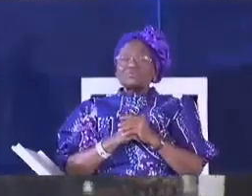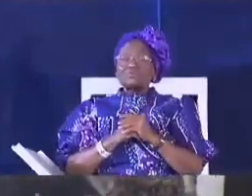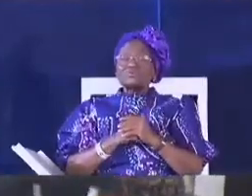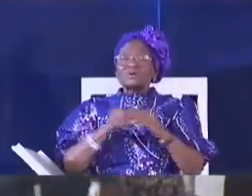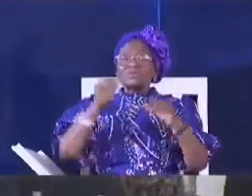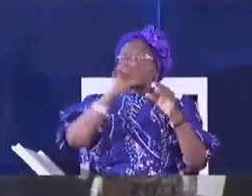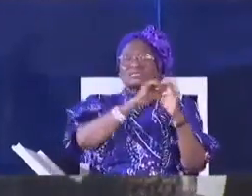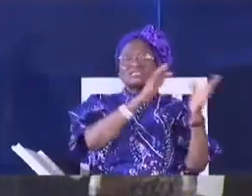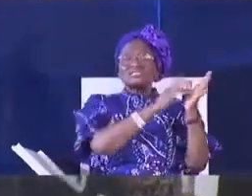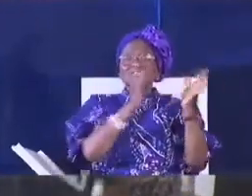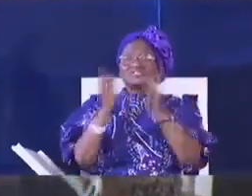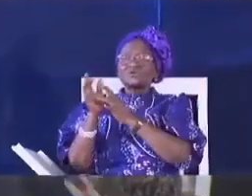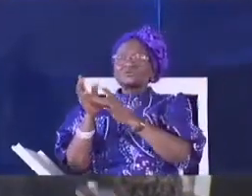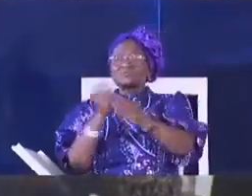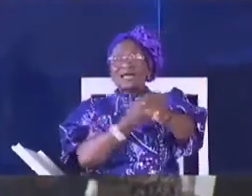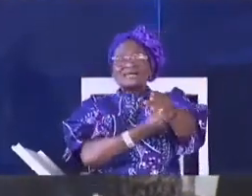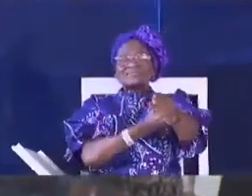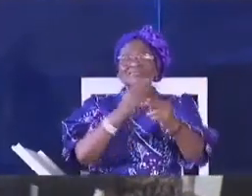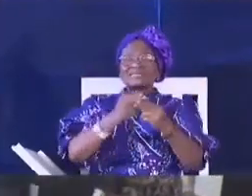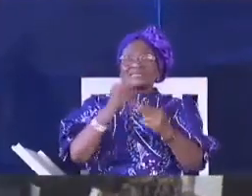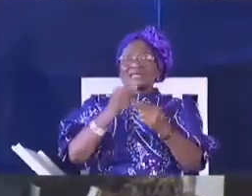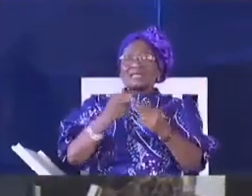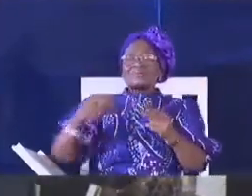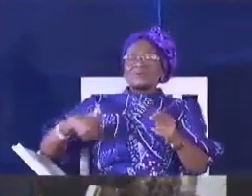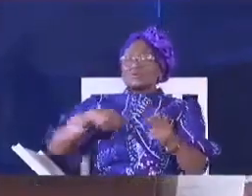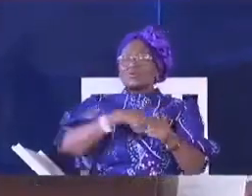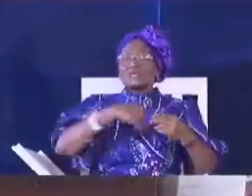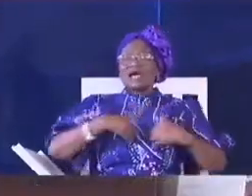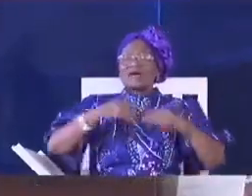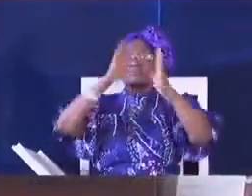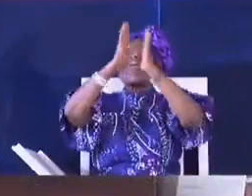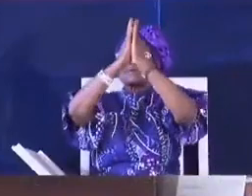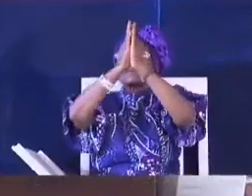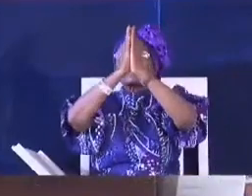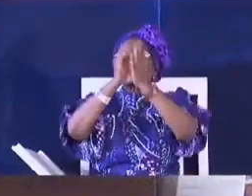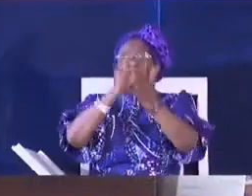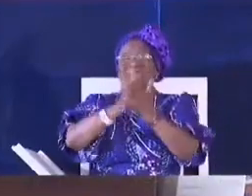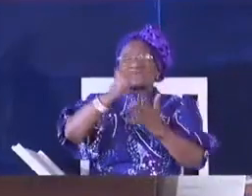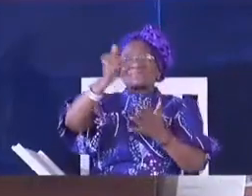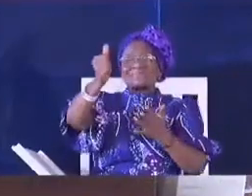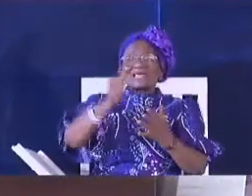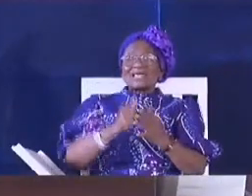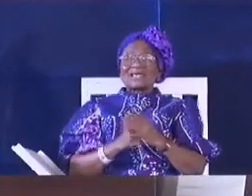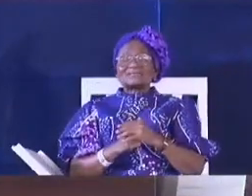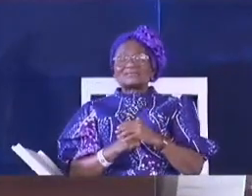In Jesus' mighty name, we have prayed.